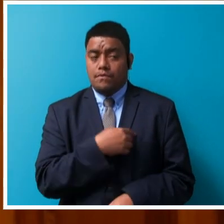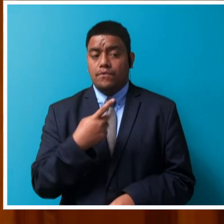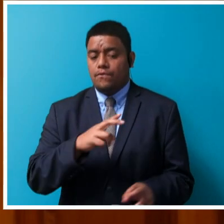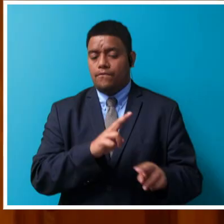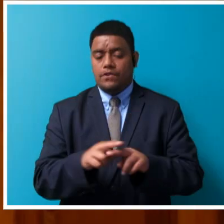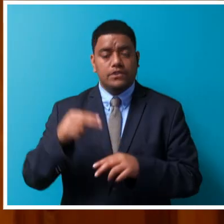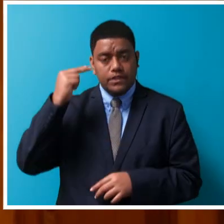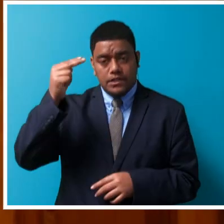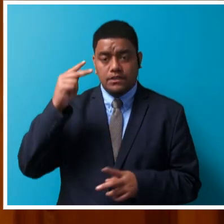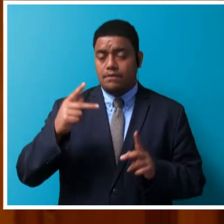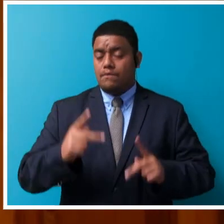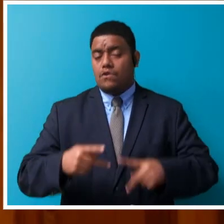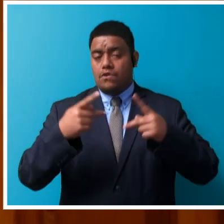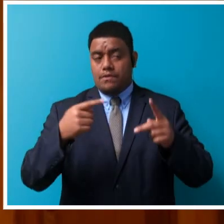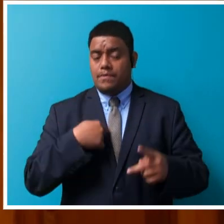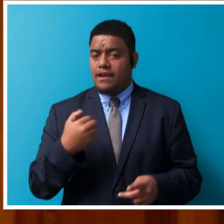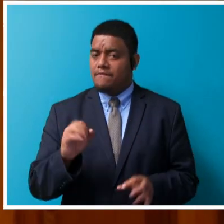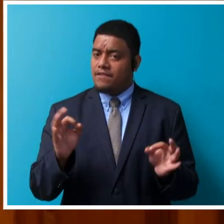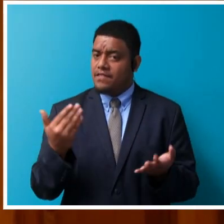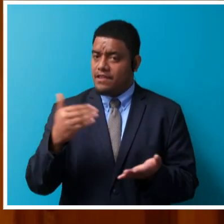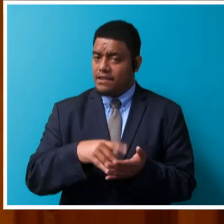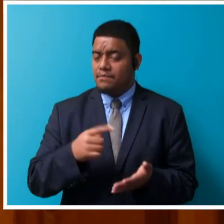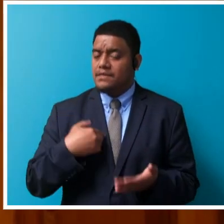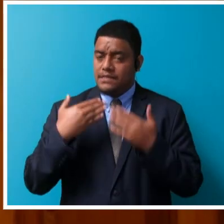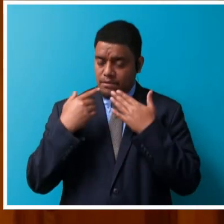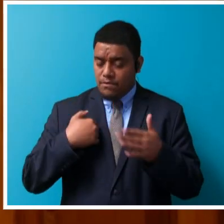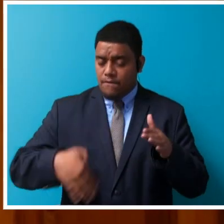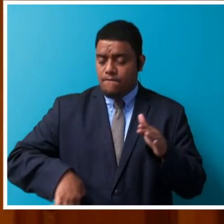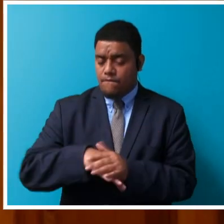Fiji's national progress, I have nothing else to add but to say that I fully